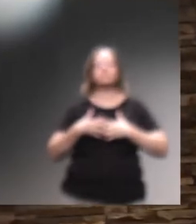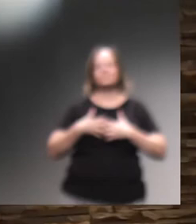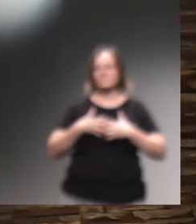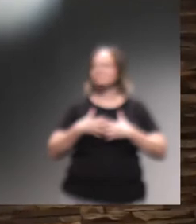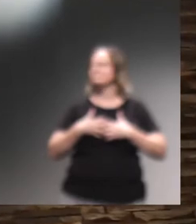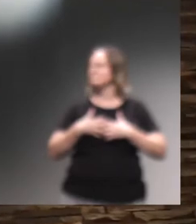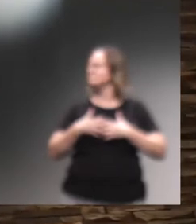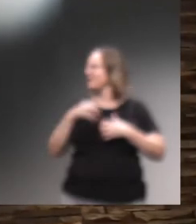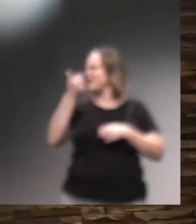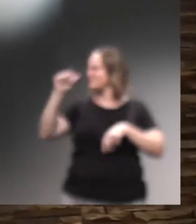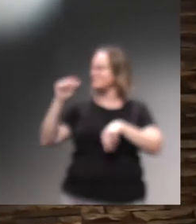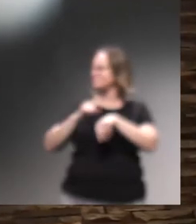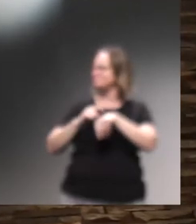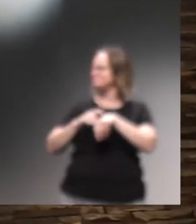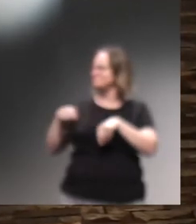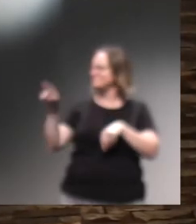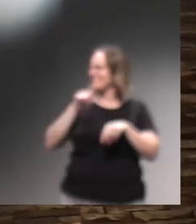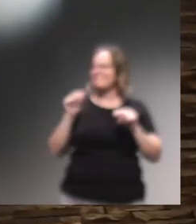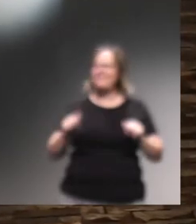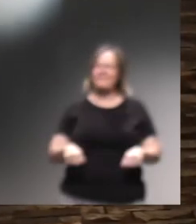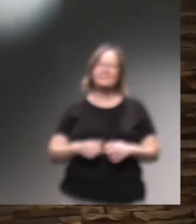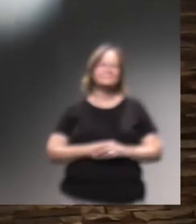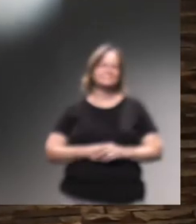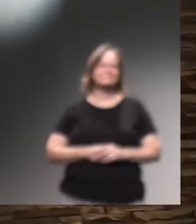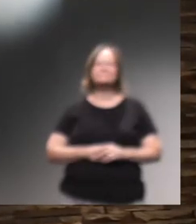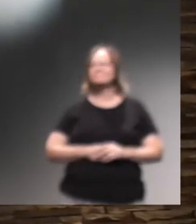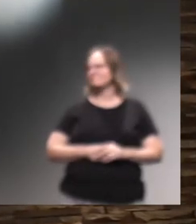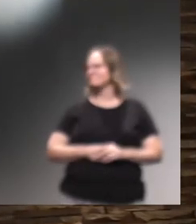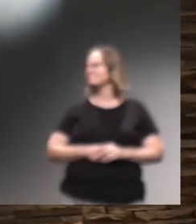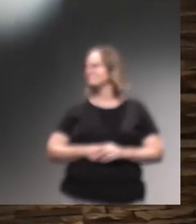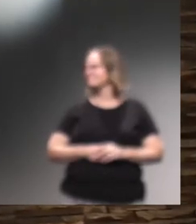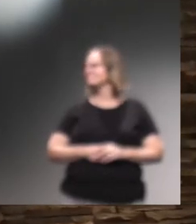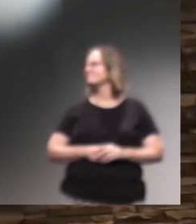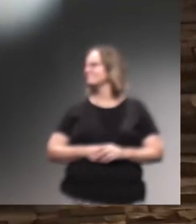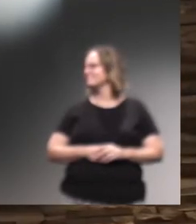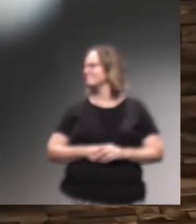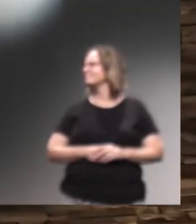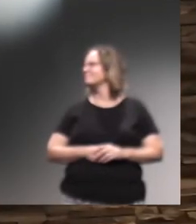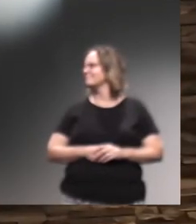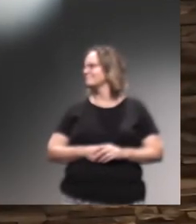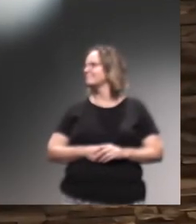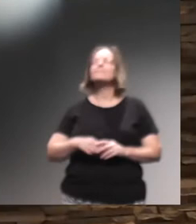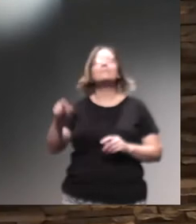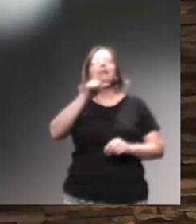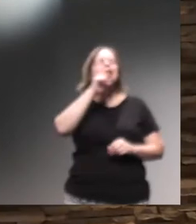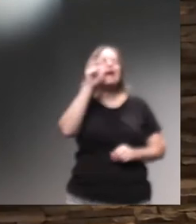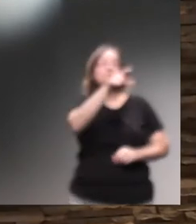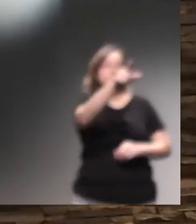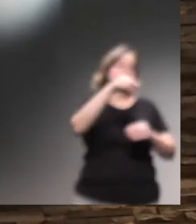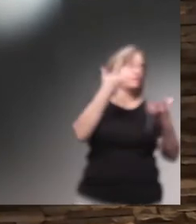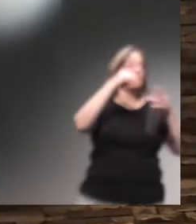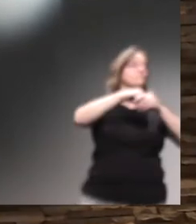them. You don't have to stop in the line at the grocery store and, okay, I need to go into meditation.